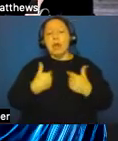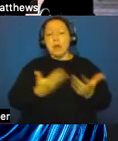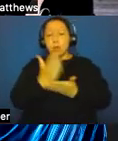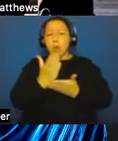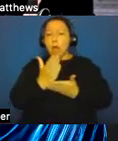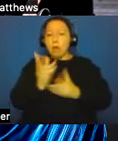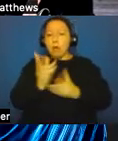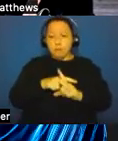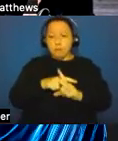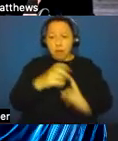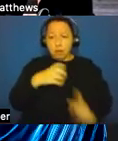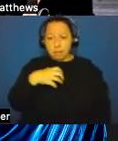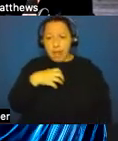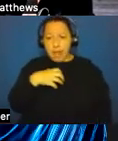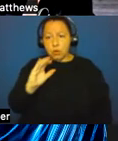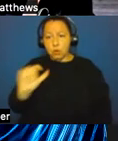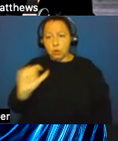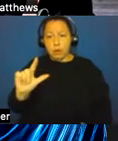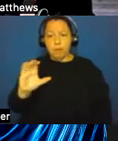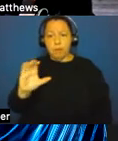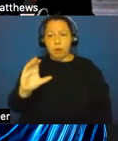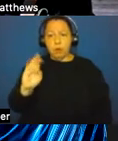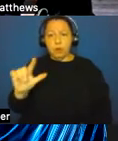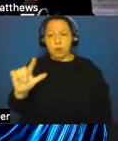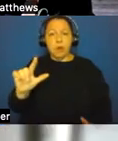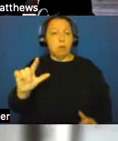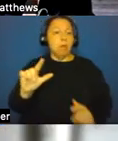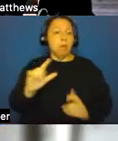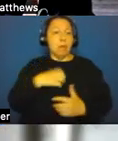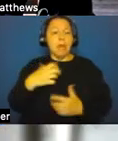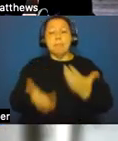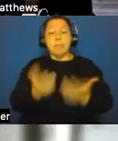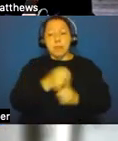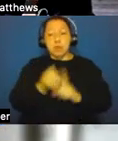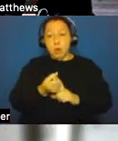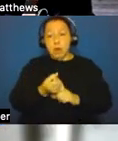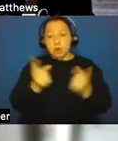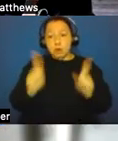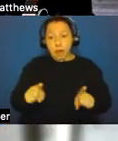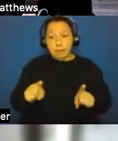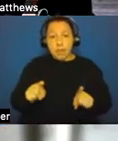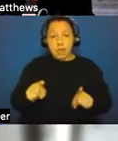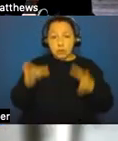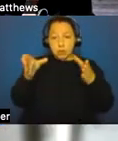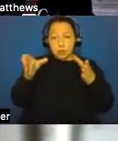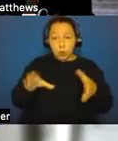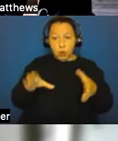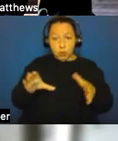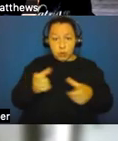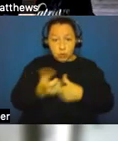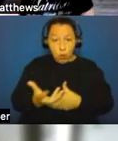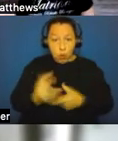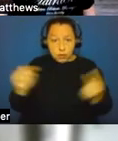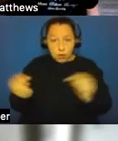There may be a situation where if the perpetrator is known to the victim, and so they may need a protection